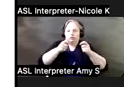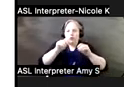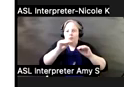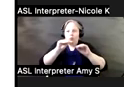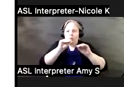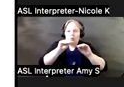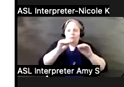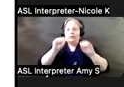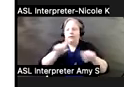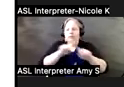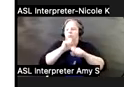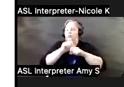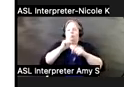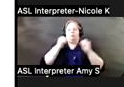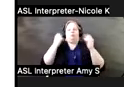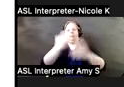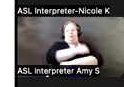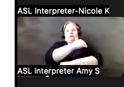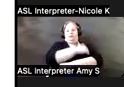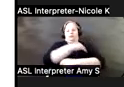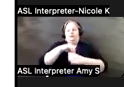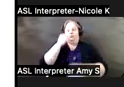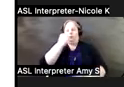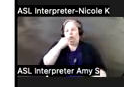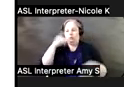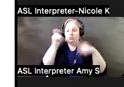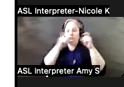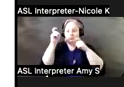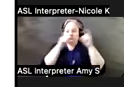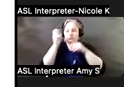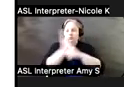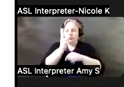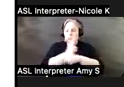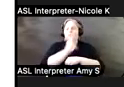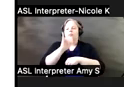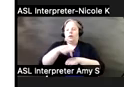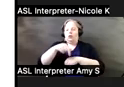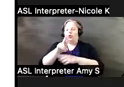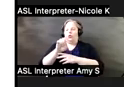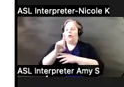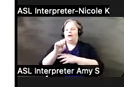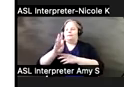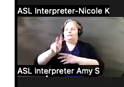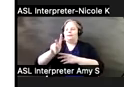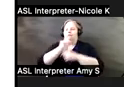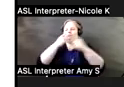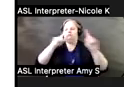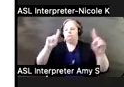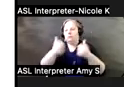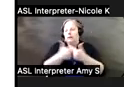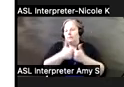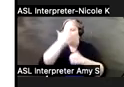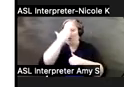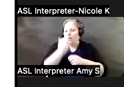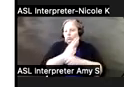actually a lot of very small muscle groups for facial expression that we use. And that's why the quad stick is very effective for games, because a person can use those very small